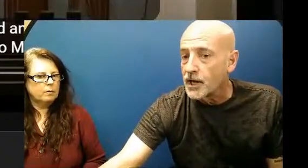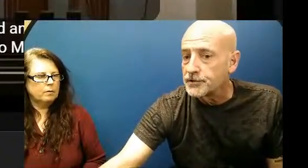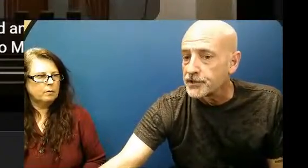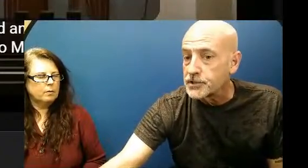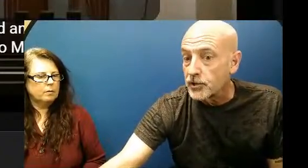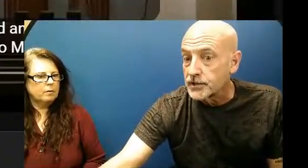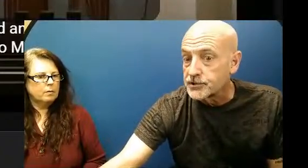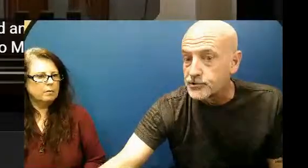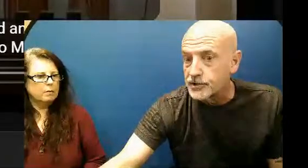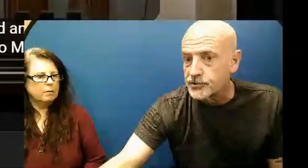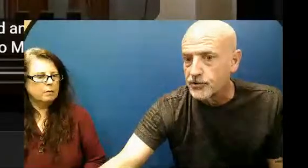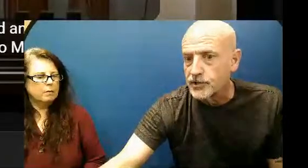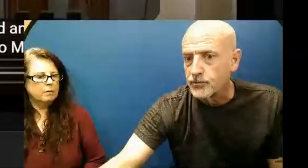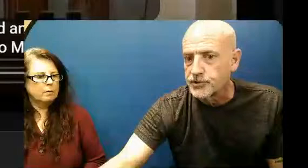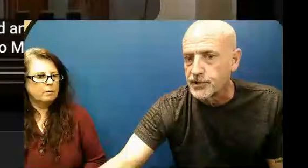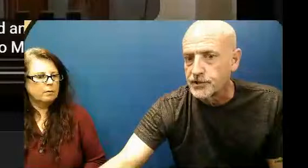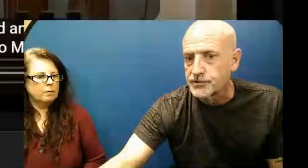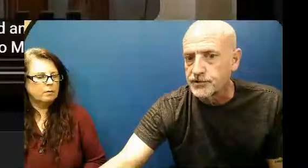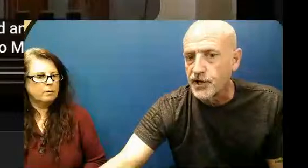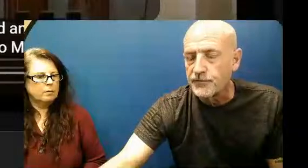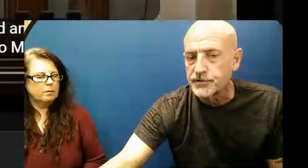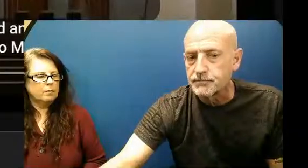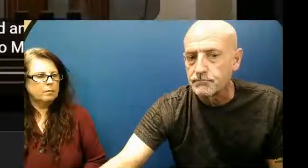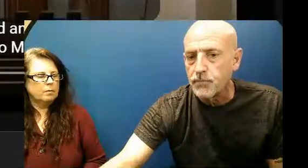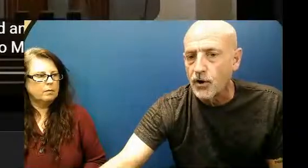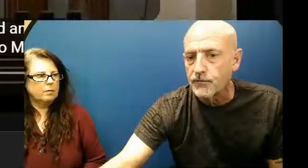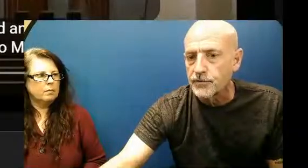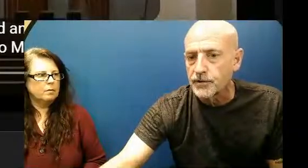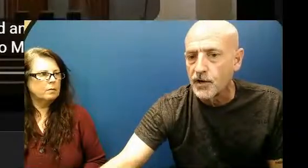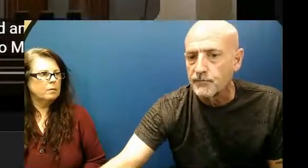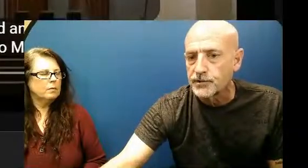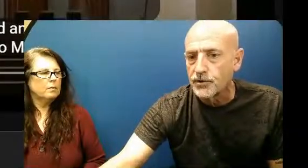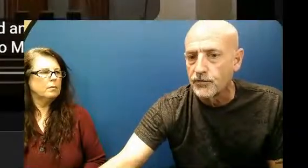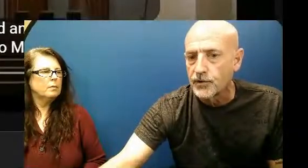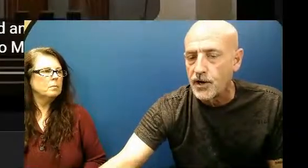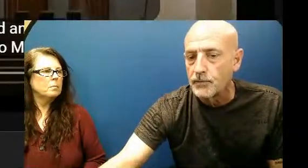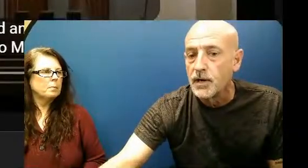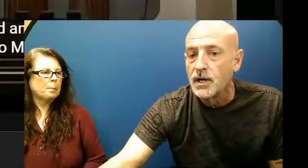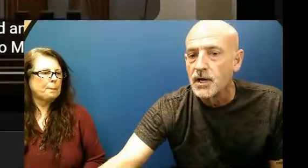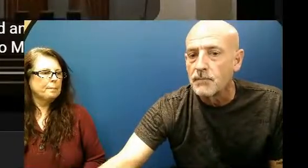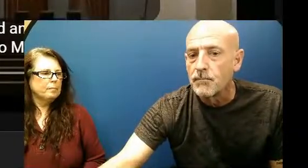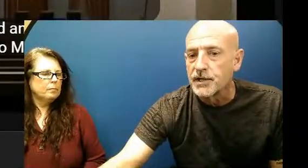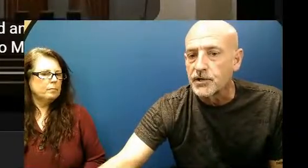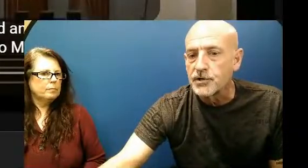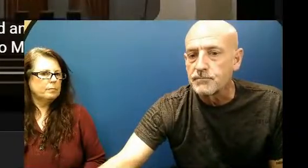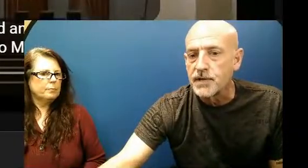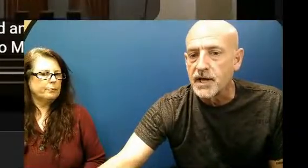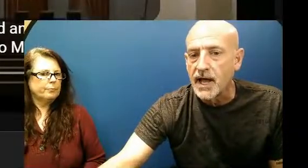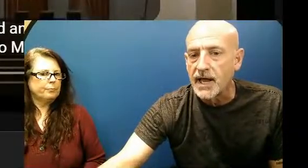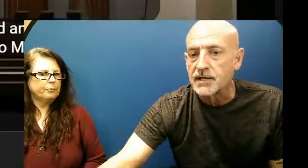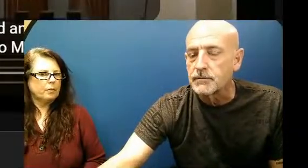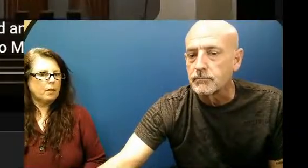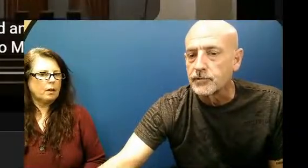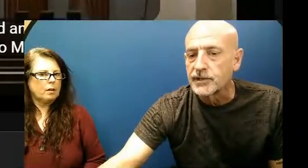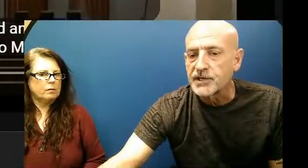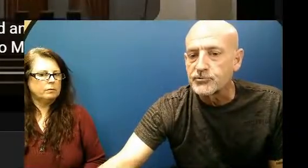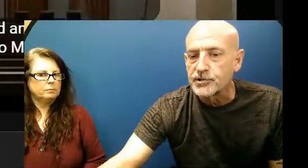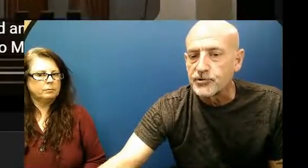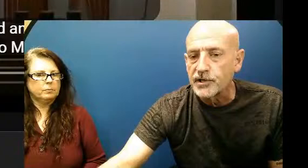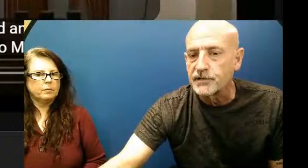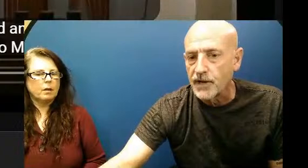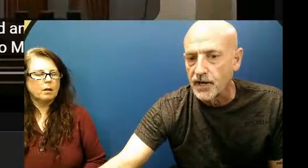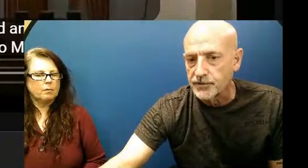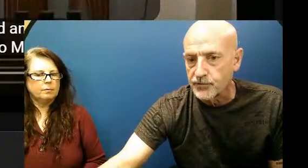scrutiny, not necessarily strict scrutiny, which is the toughest bar for the government to overcome, but it could be a